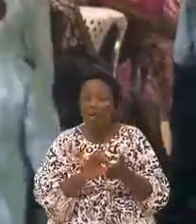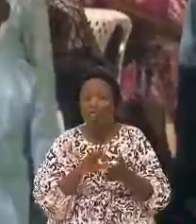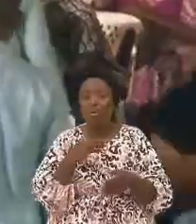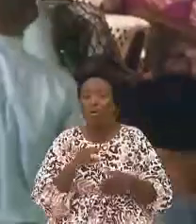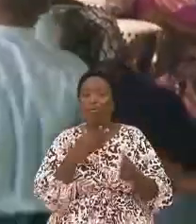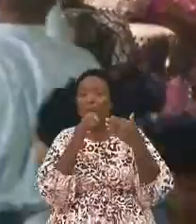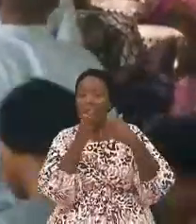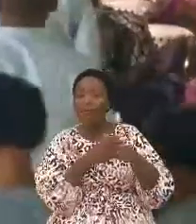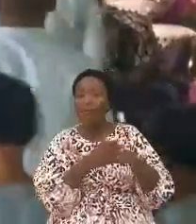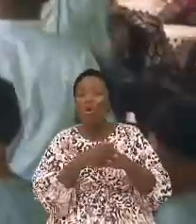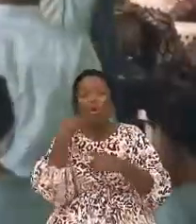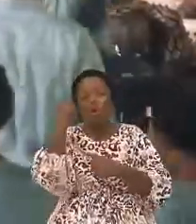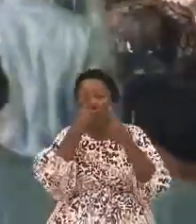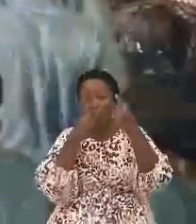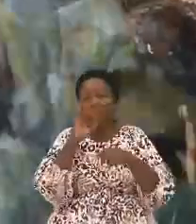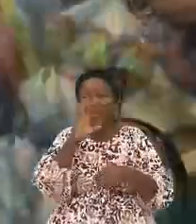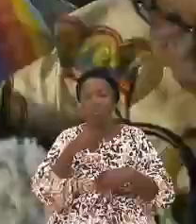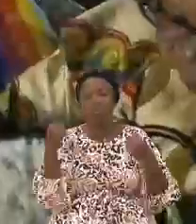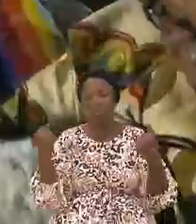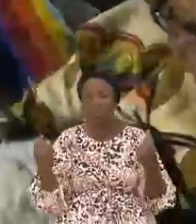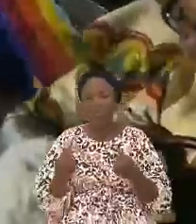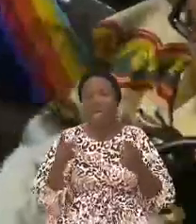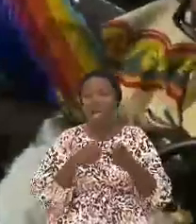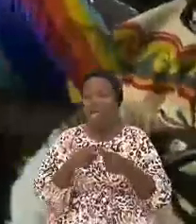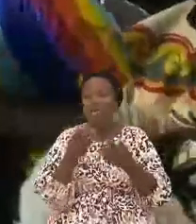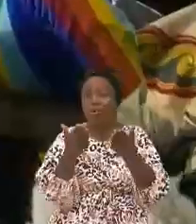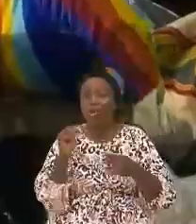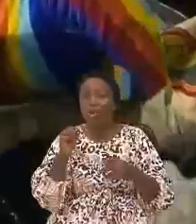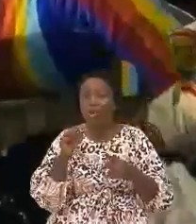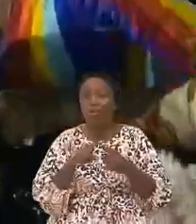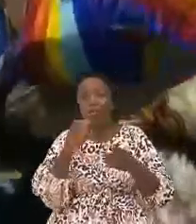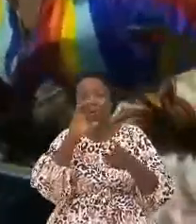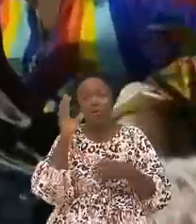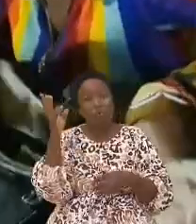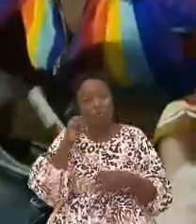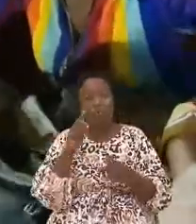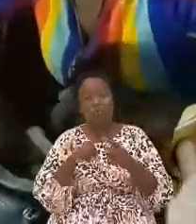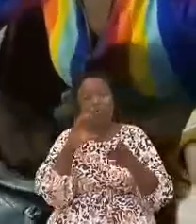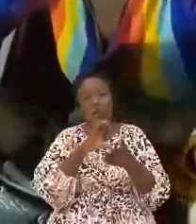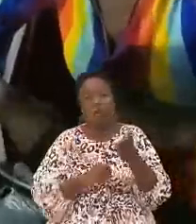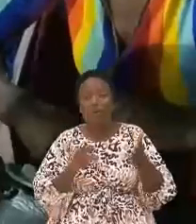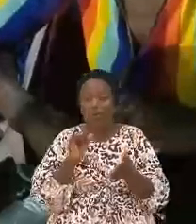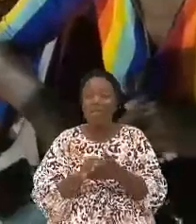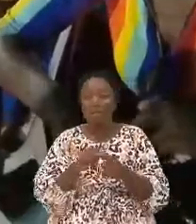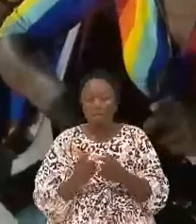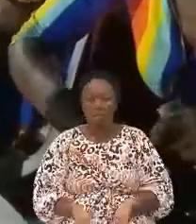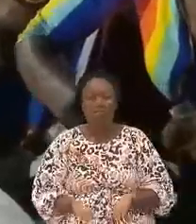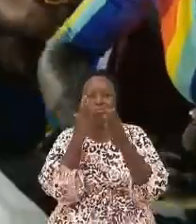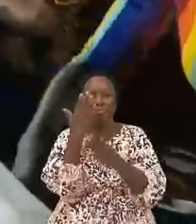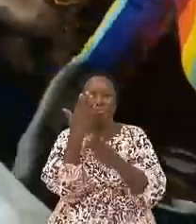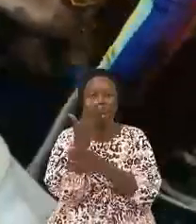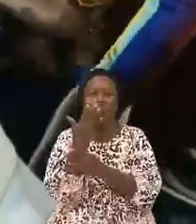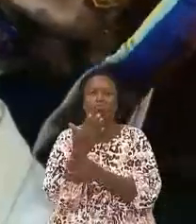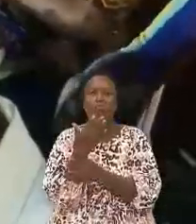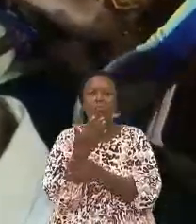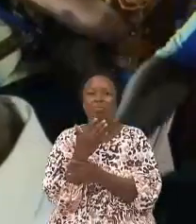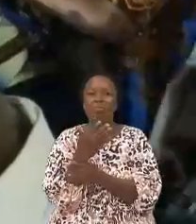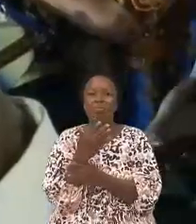all the condemnation and the record of heaven concerning your sin, you want him to remove